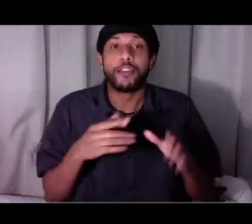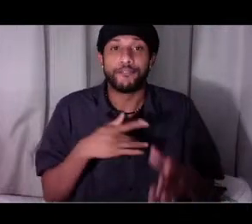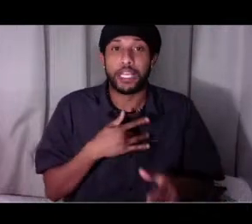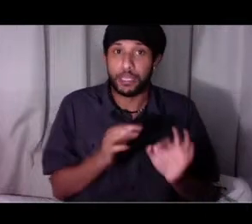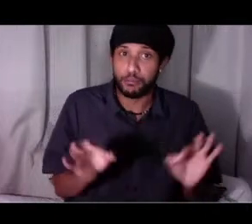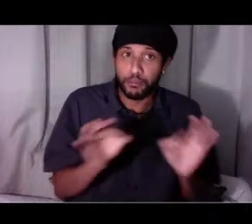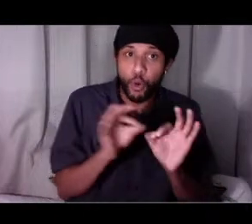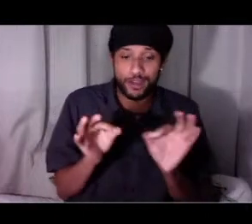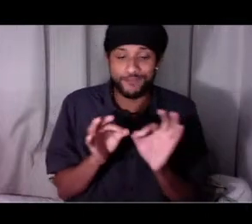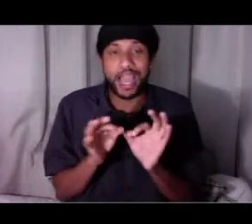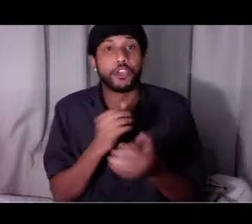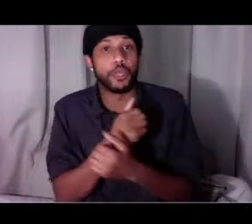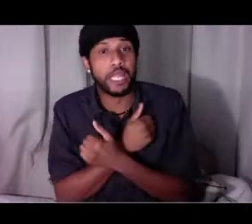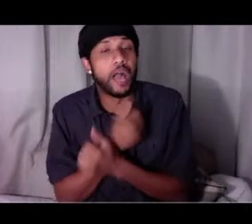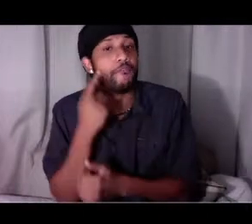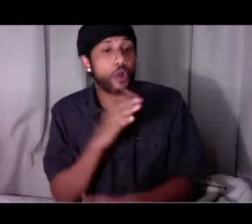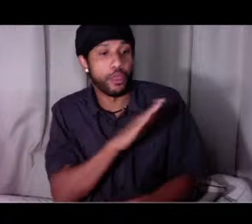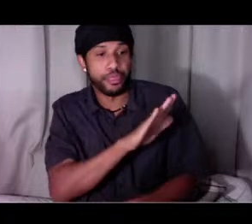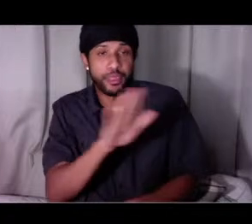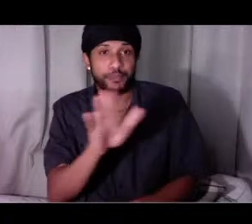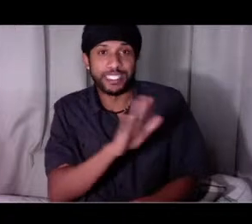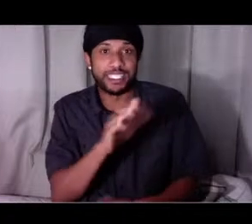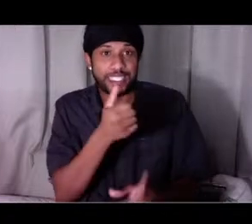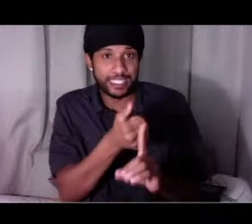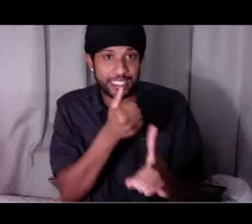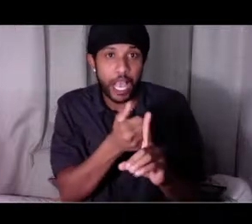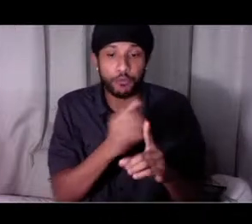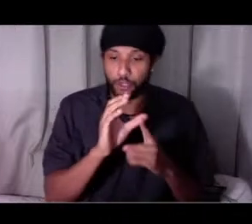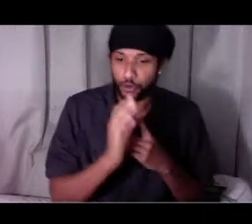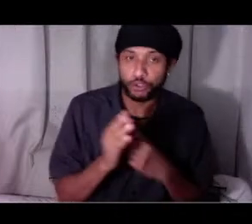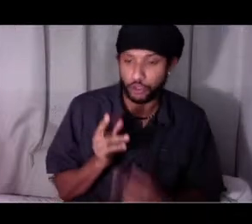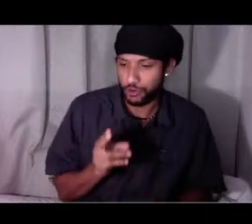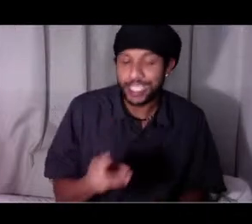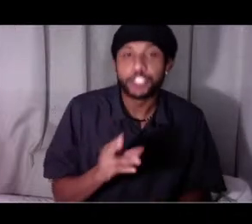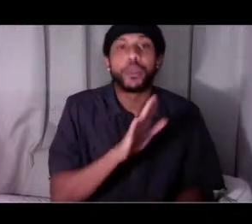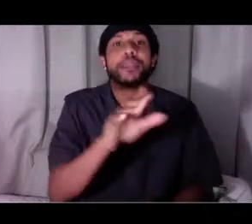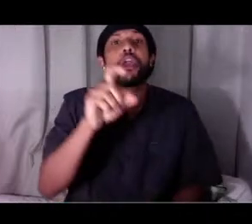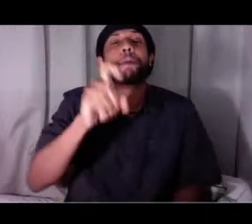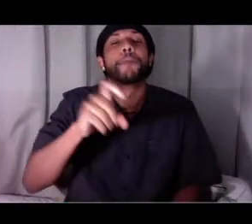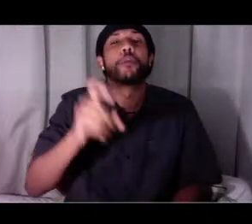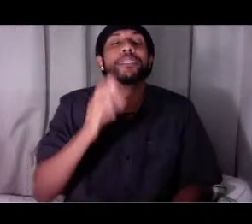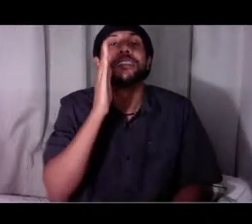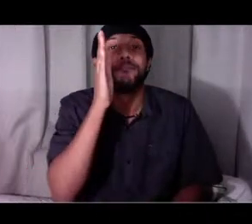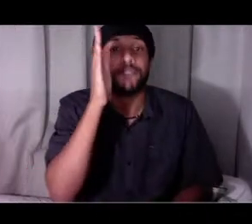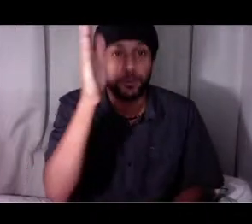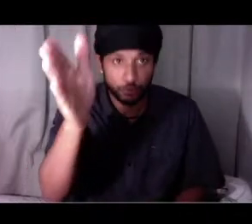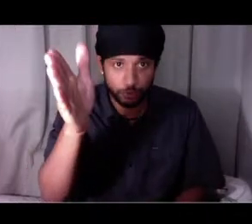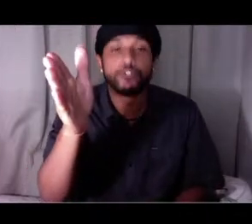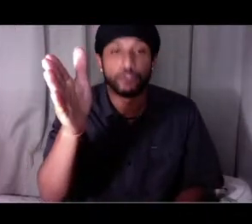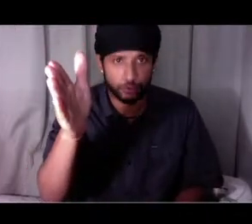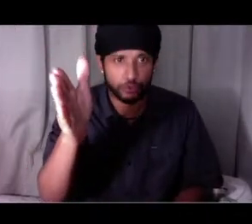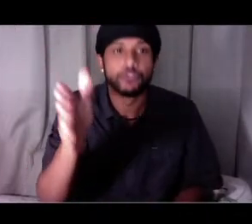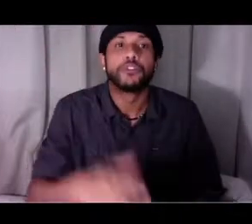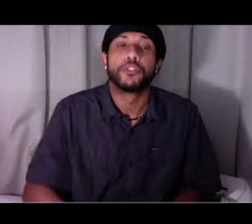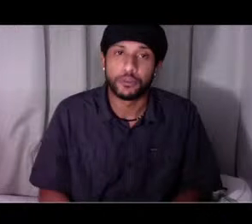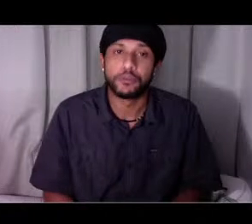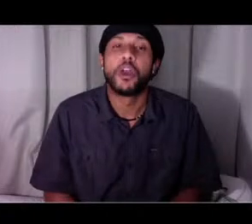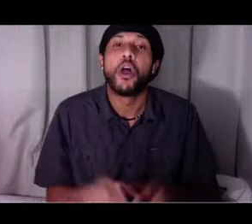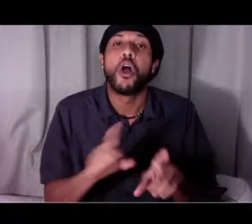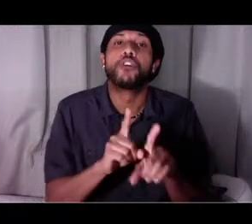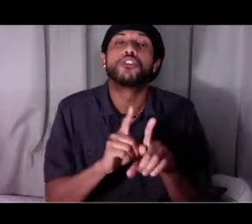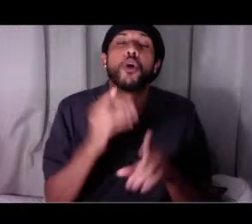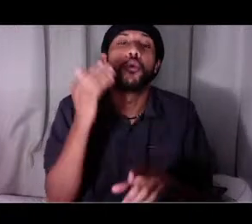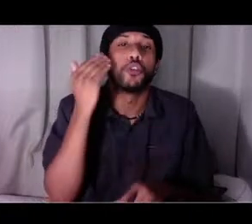who they are and what their culture and history is as well as what their purpose will be and can be in the future behind them knowing where they come